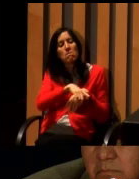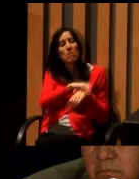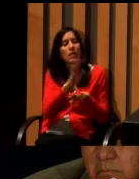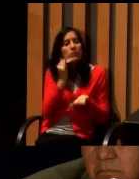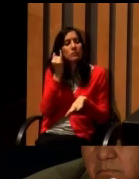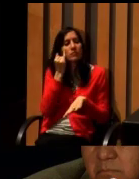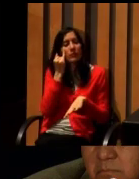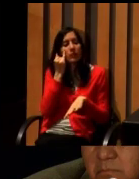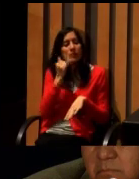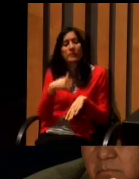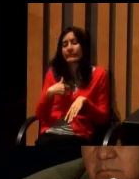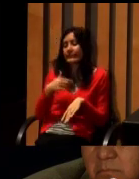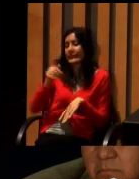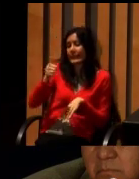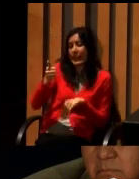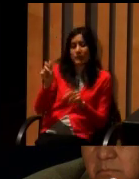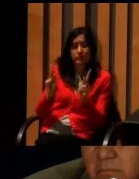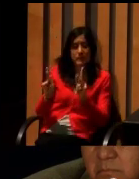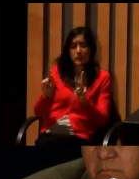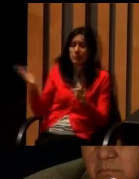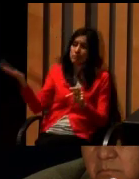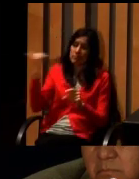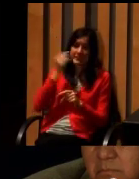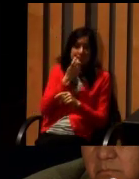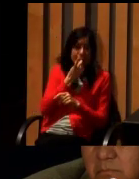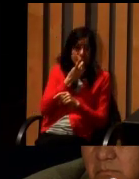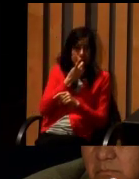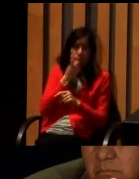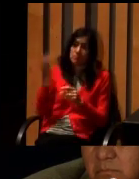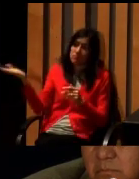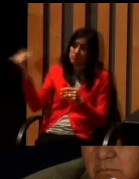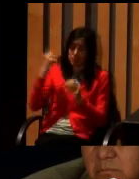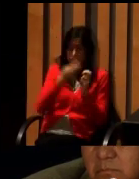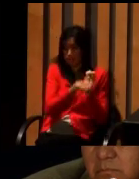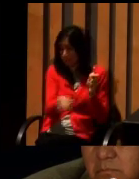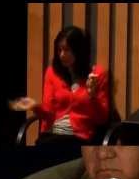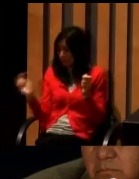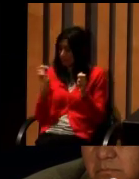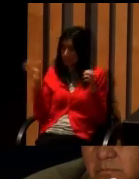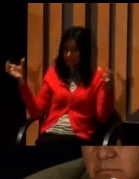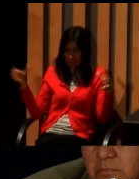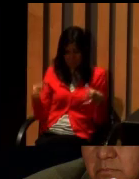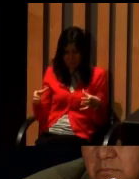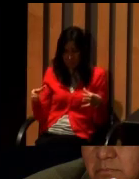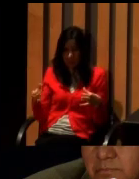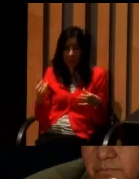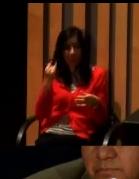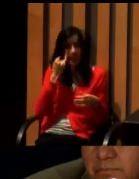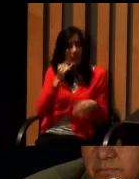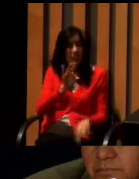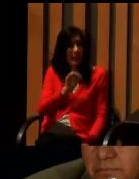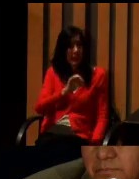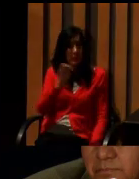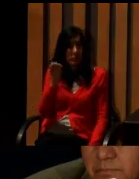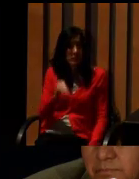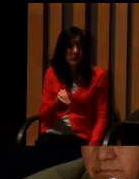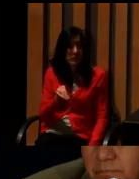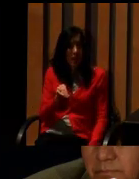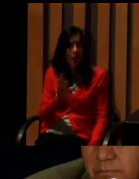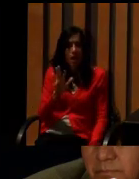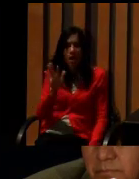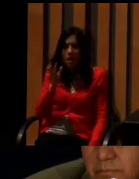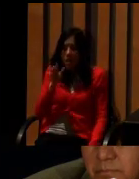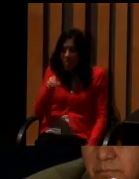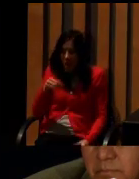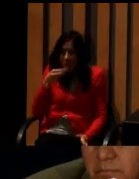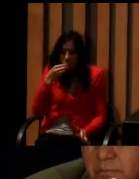10 people to dinner. You have a big dinner party. And 9 out of the 10 people have the most swell time imaginable. They love the